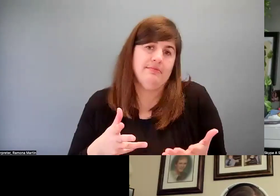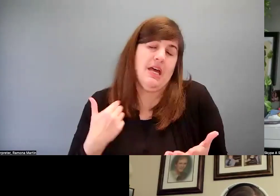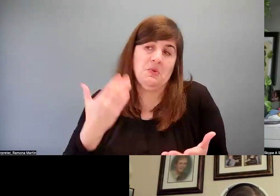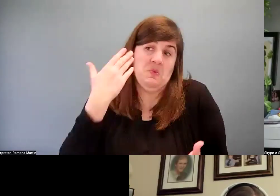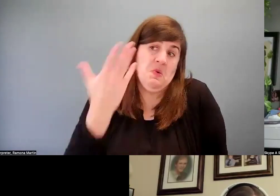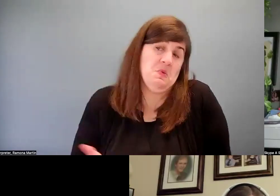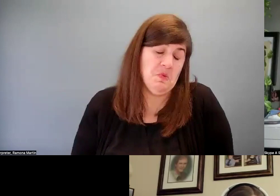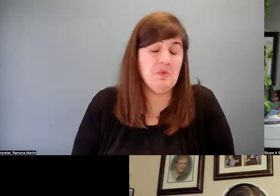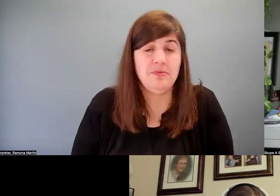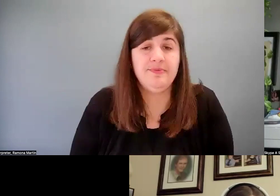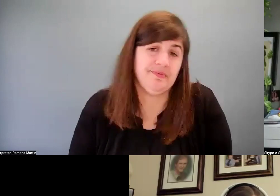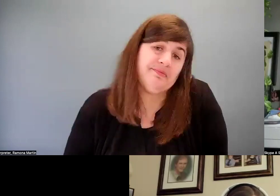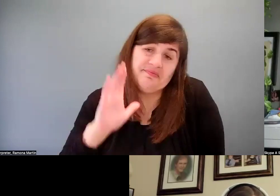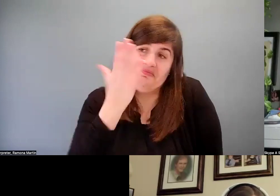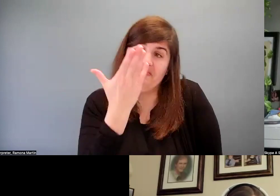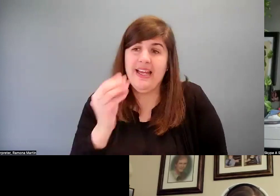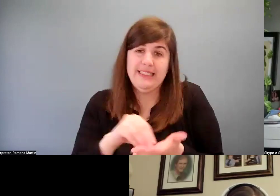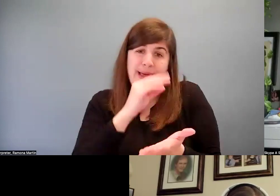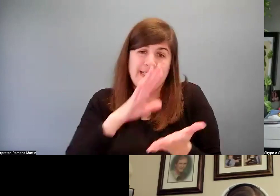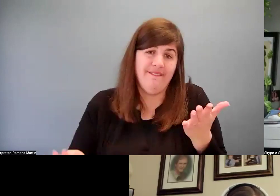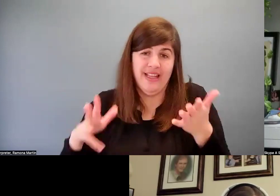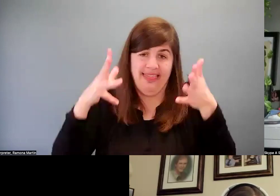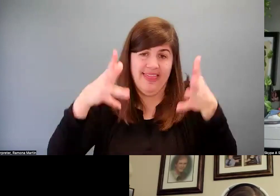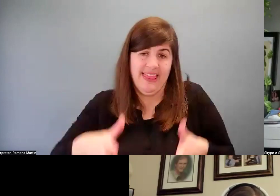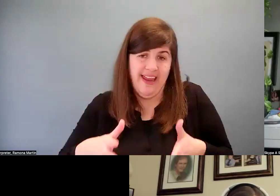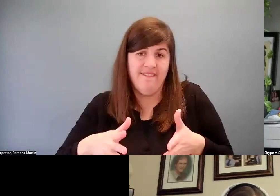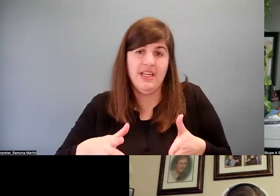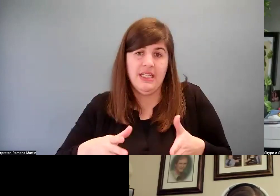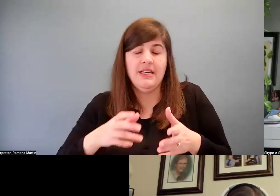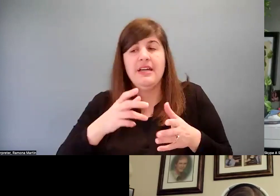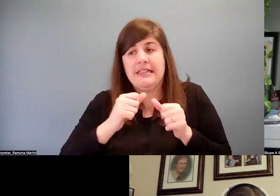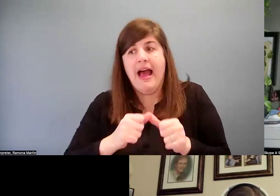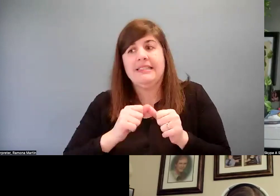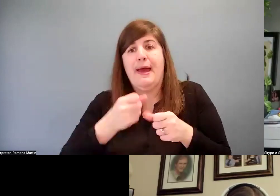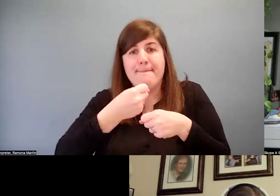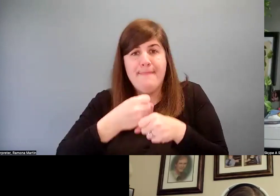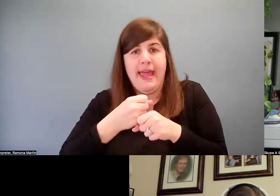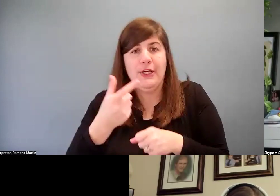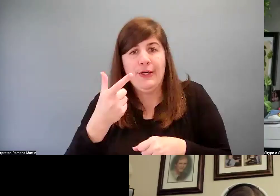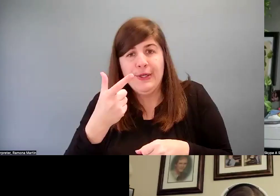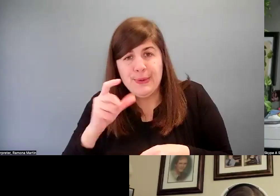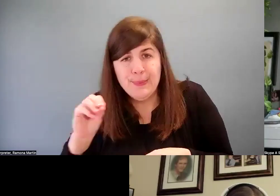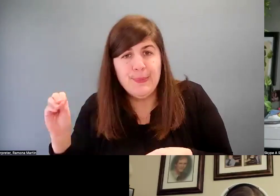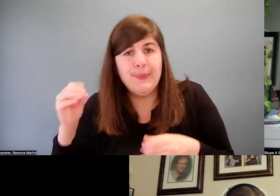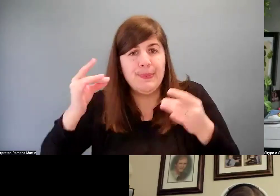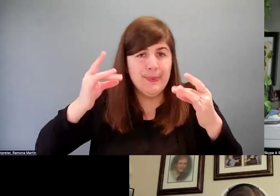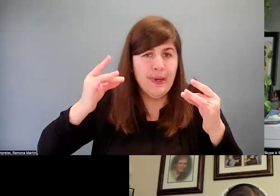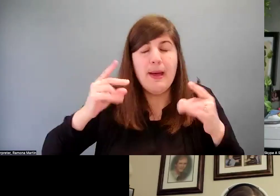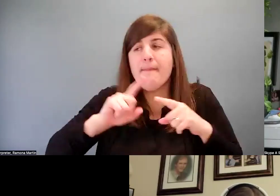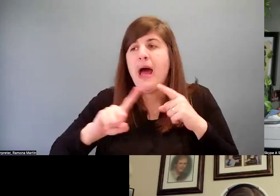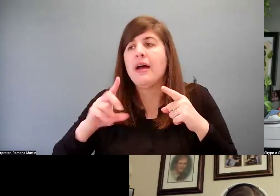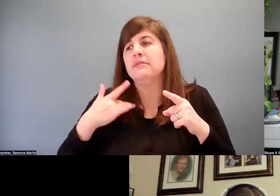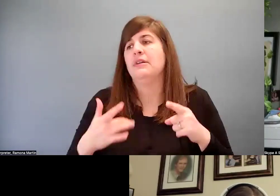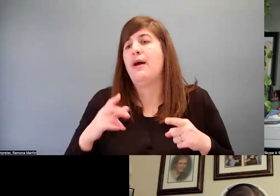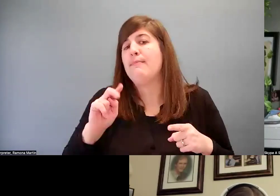I don't know. Like that seems pretty expensive to do, to be constantly making goo. But a lot of times mucus, whether it's